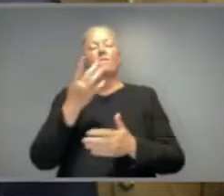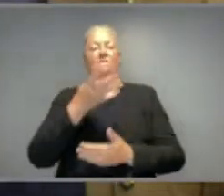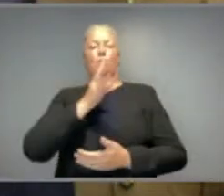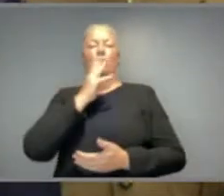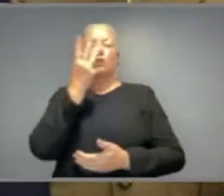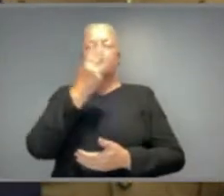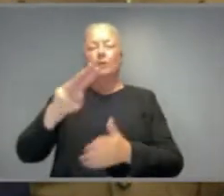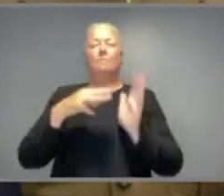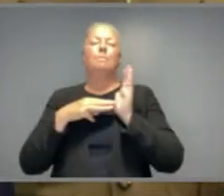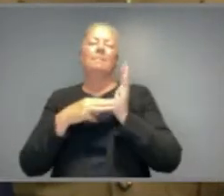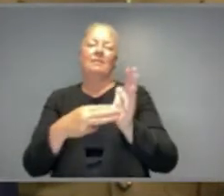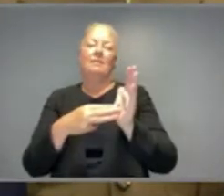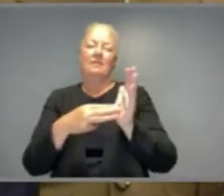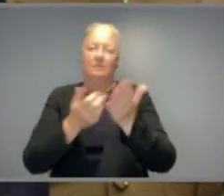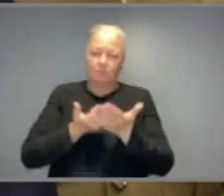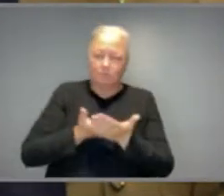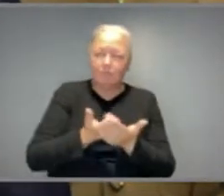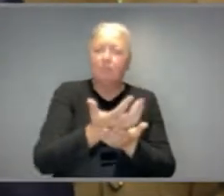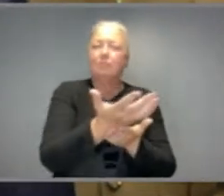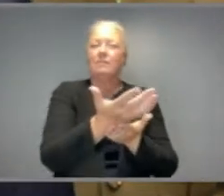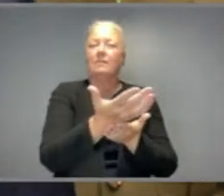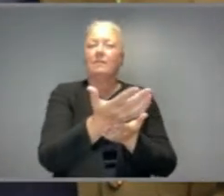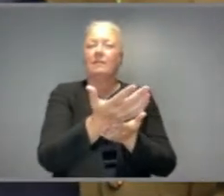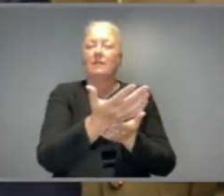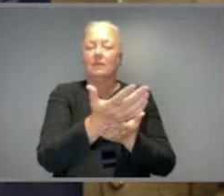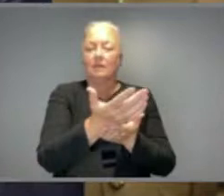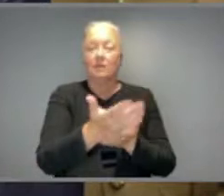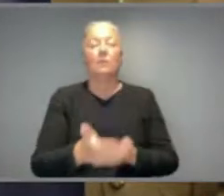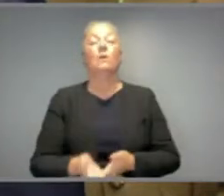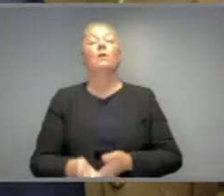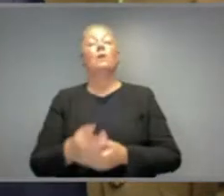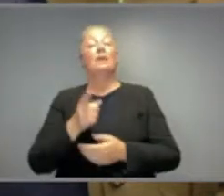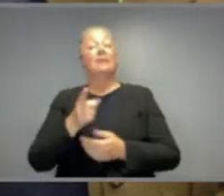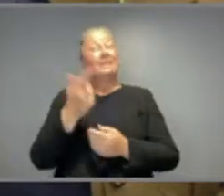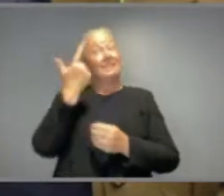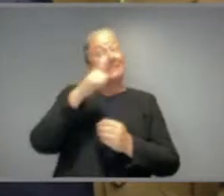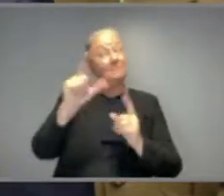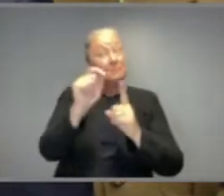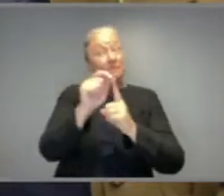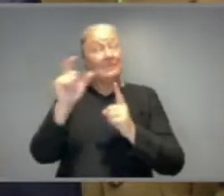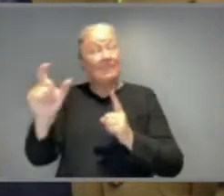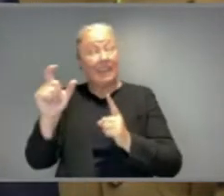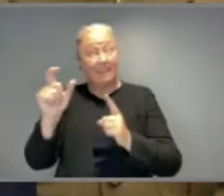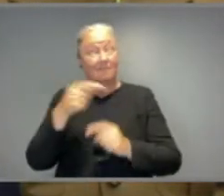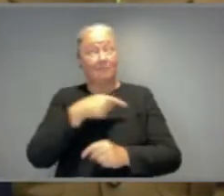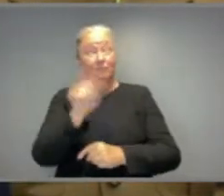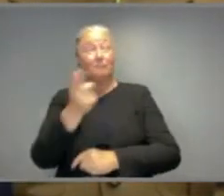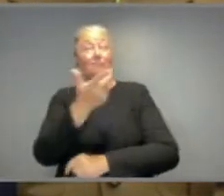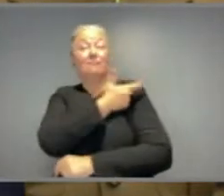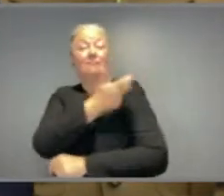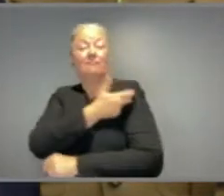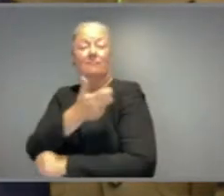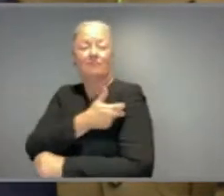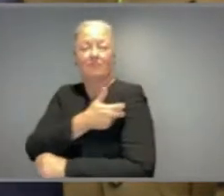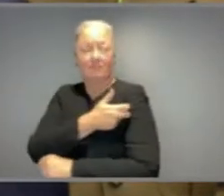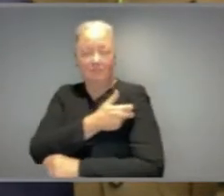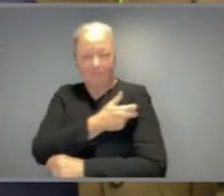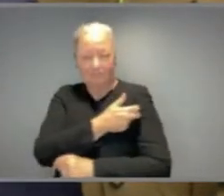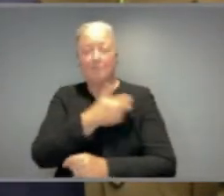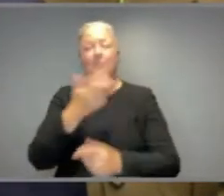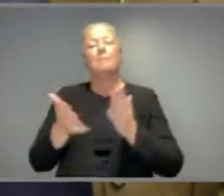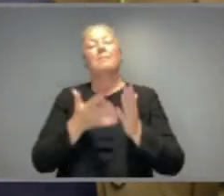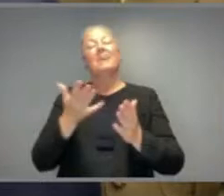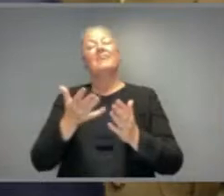week. At a 70% vaccination rate, it's costing the economy